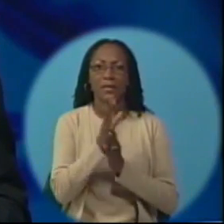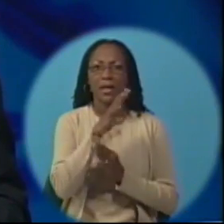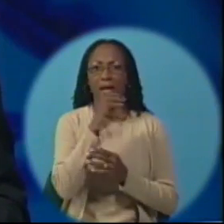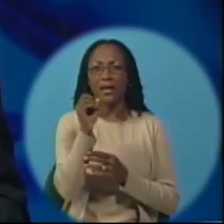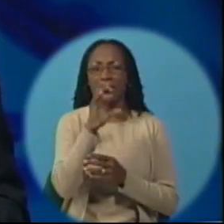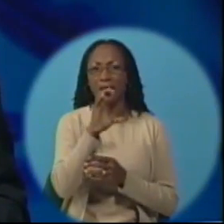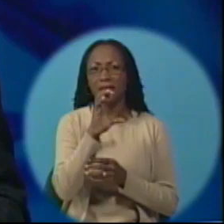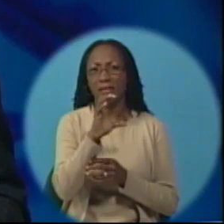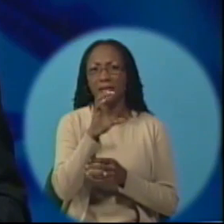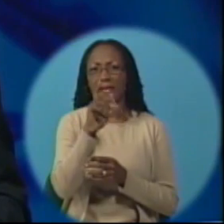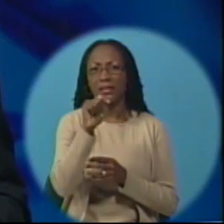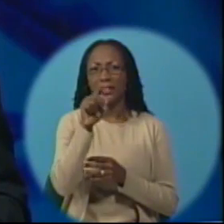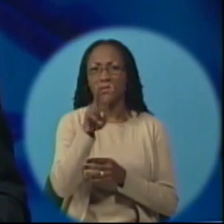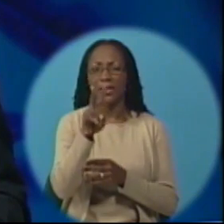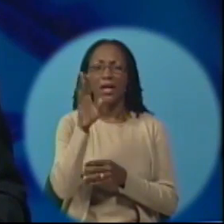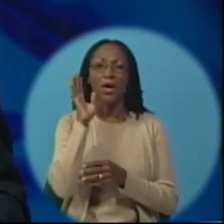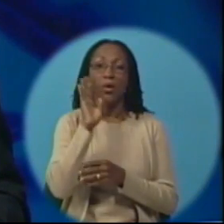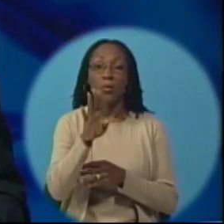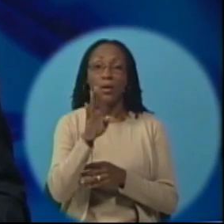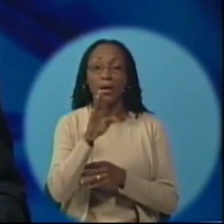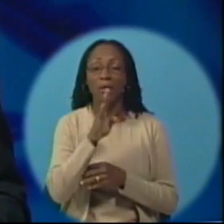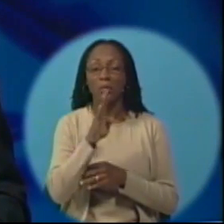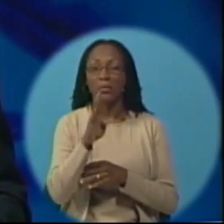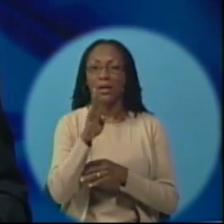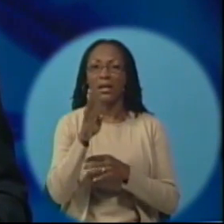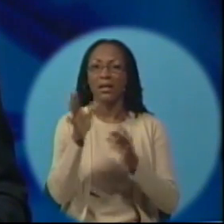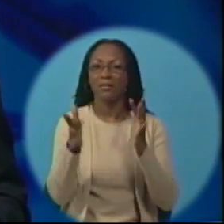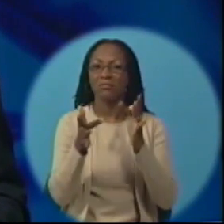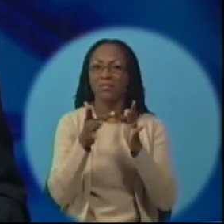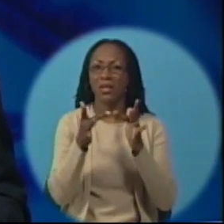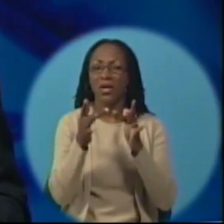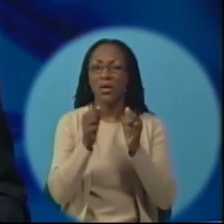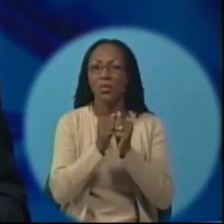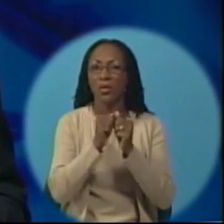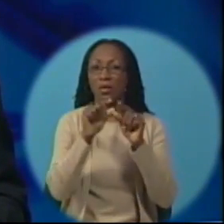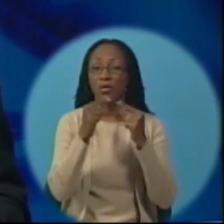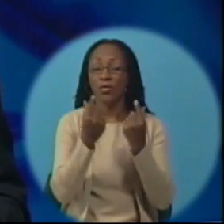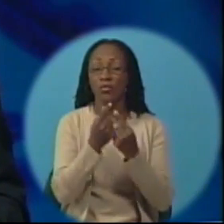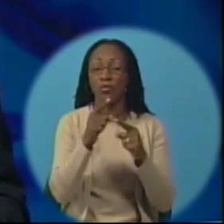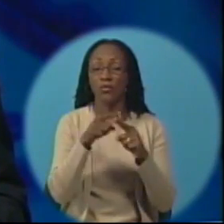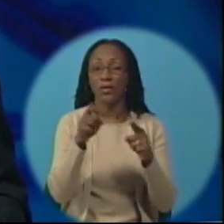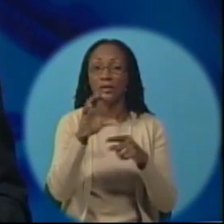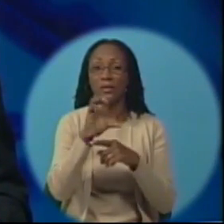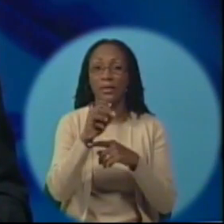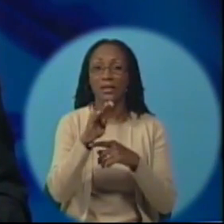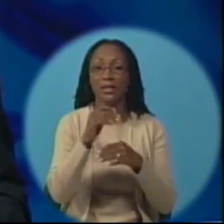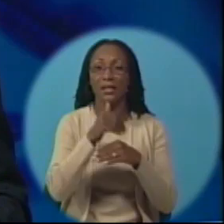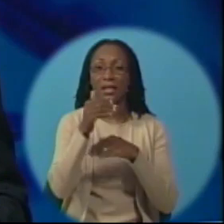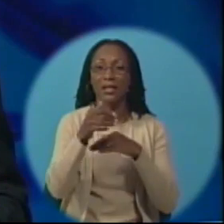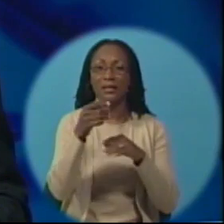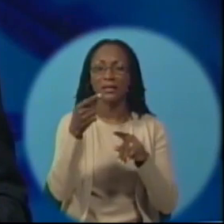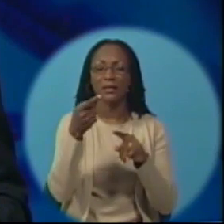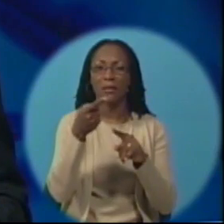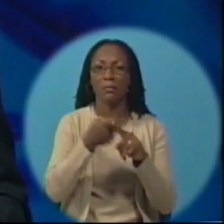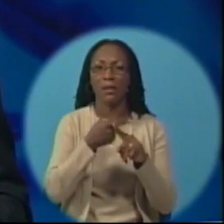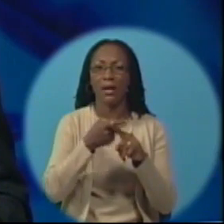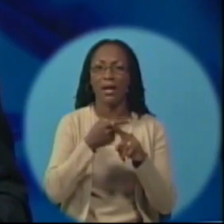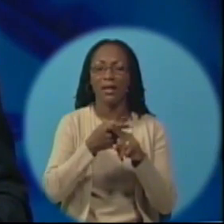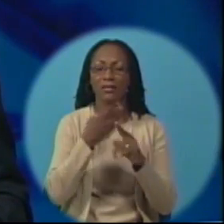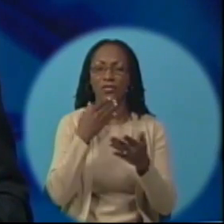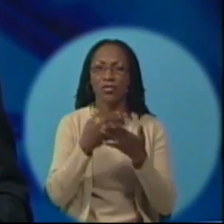will be undertaken by a group from the CBC next month and has been described by Chairman Michael Worrell as a fantastic